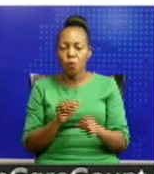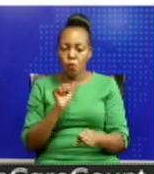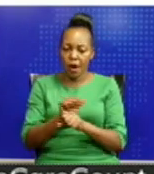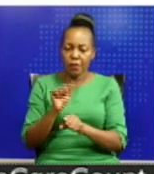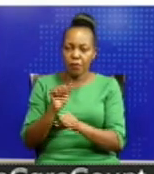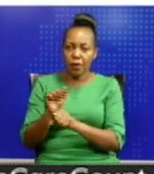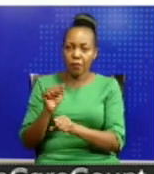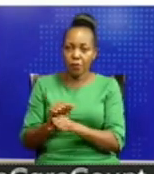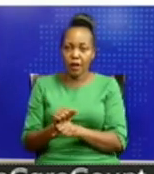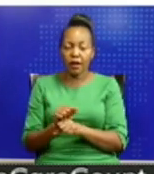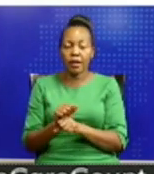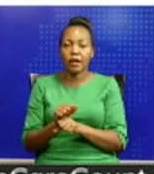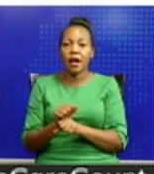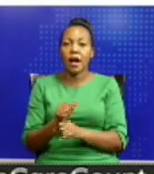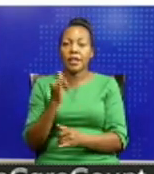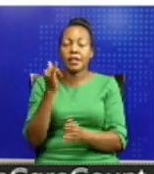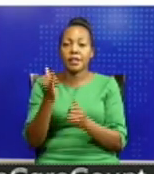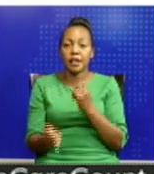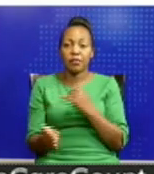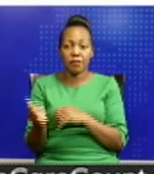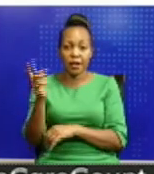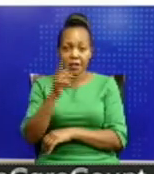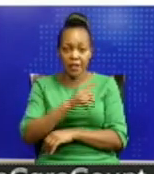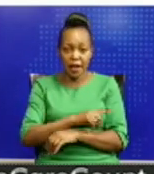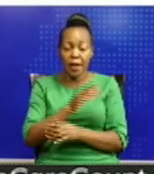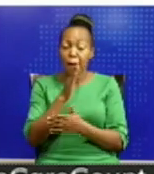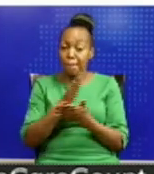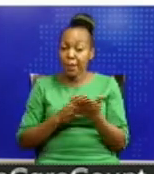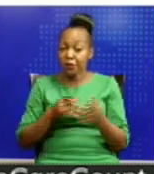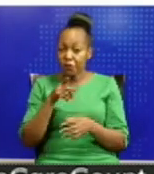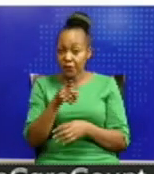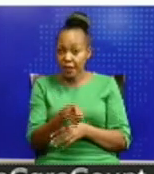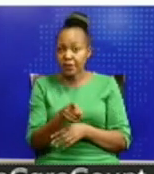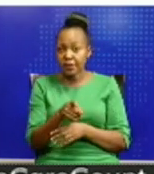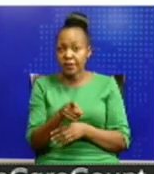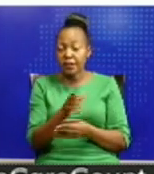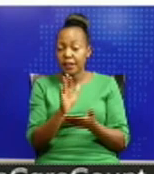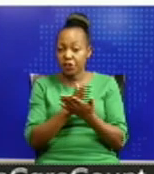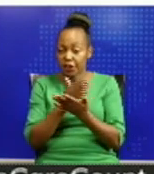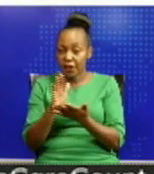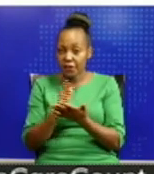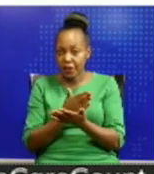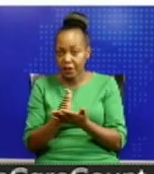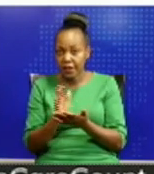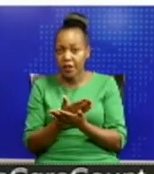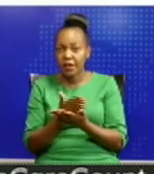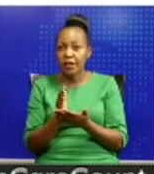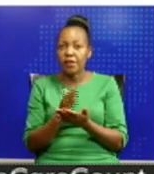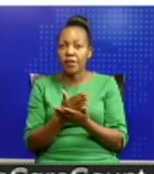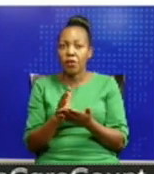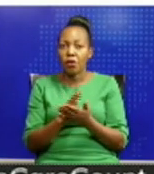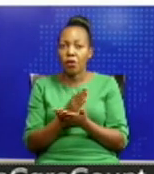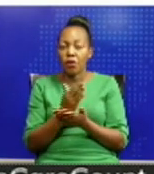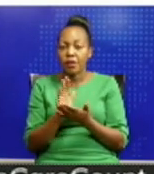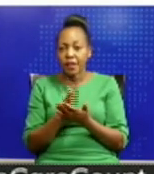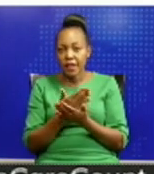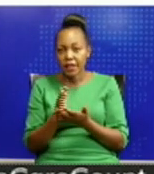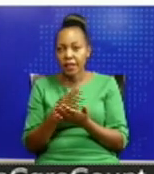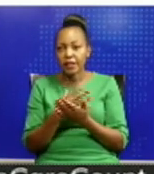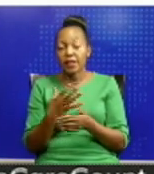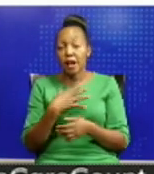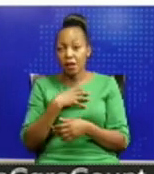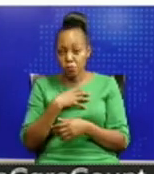labor-intensive work, at the end of the day, they are not part and partial of even sharing the proceeds from what they have